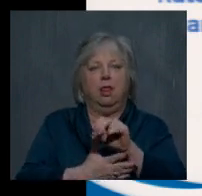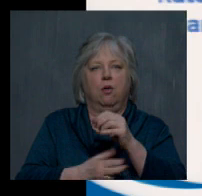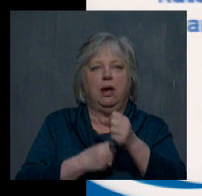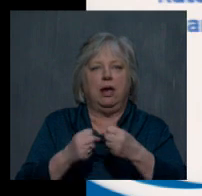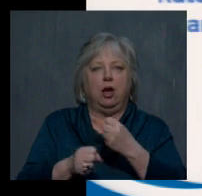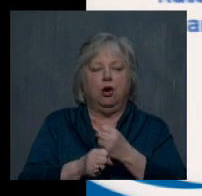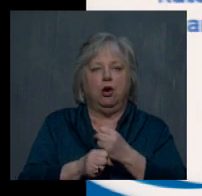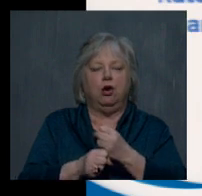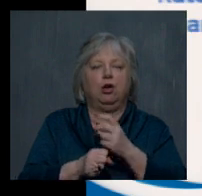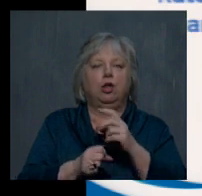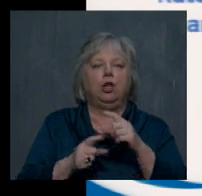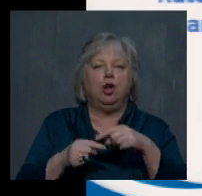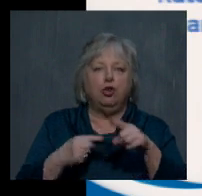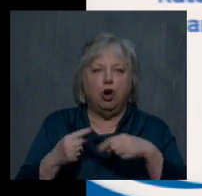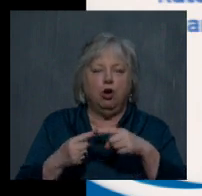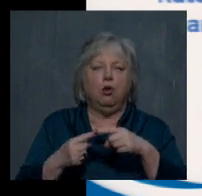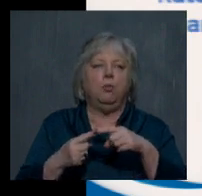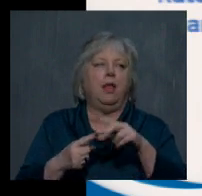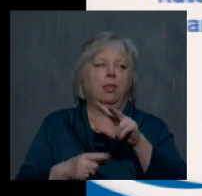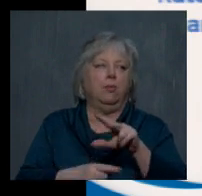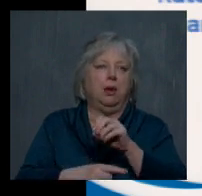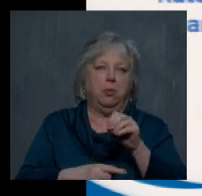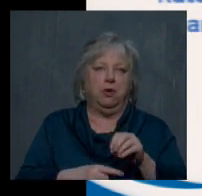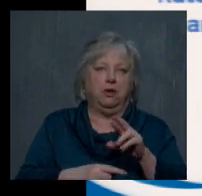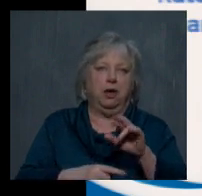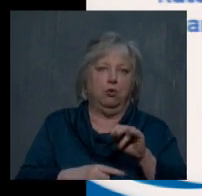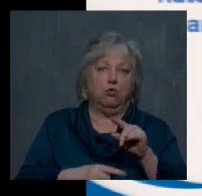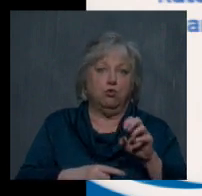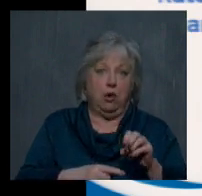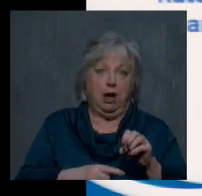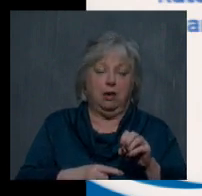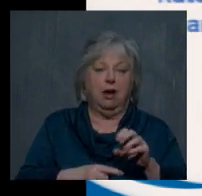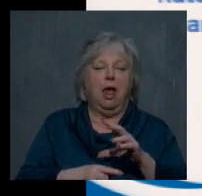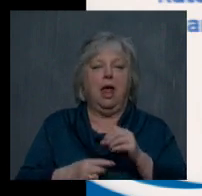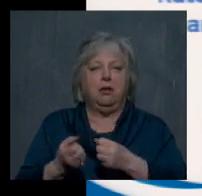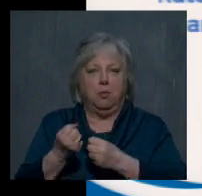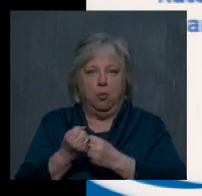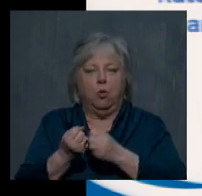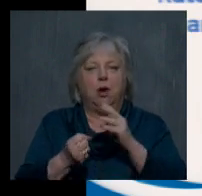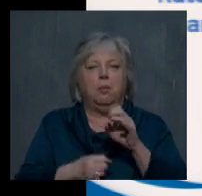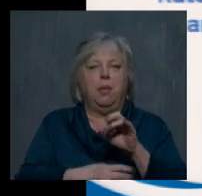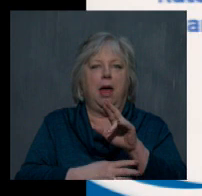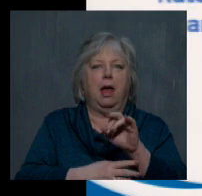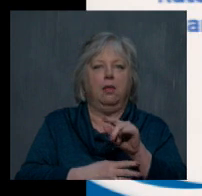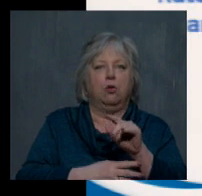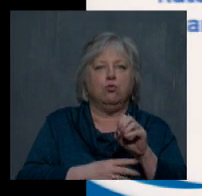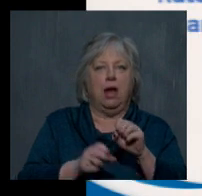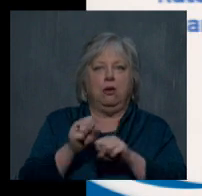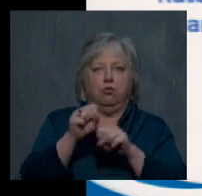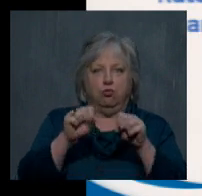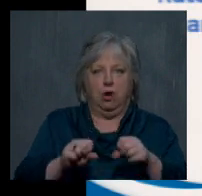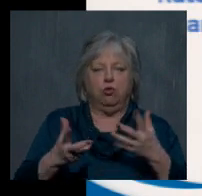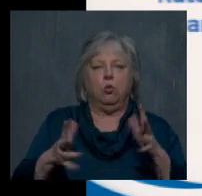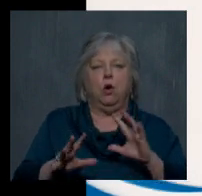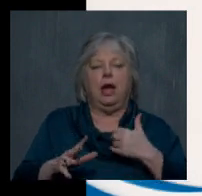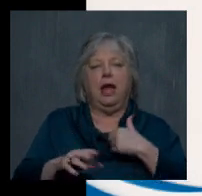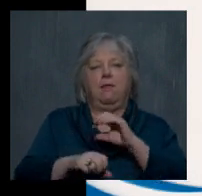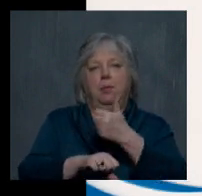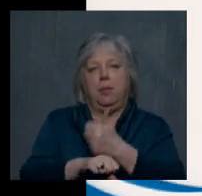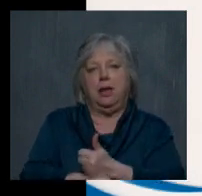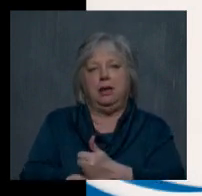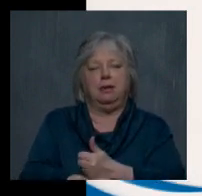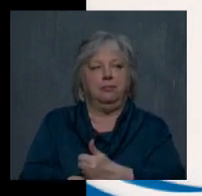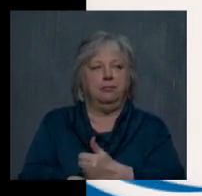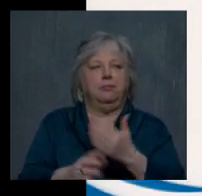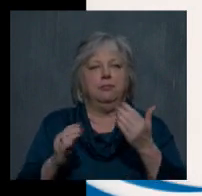at 3% rate. It is supported by the rate structure that we have in place. If we could have the next